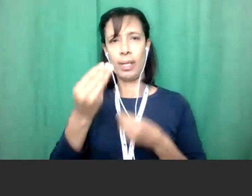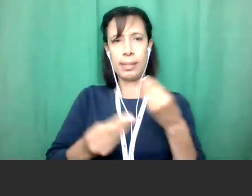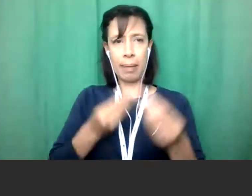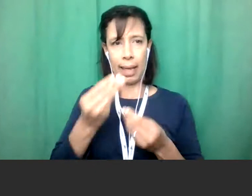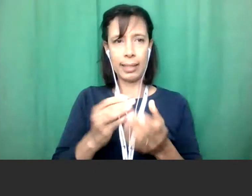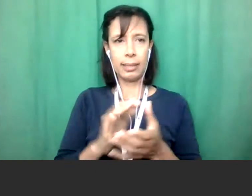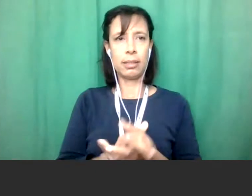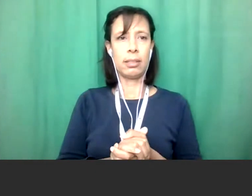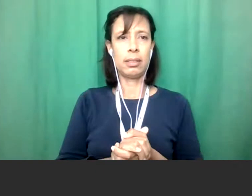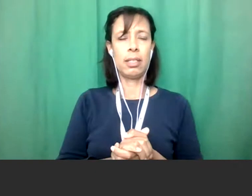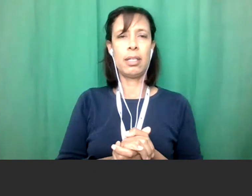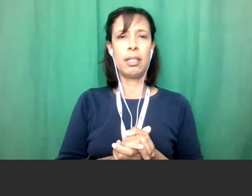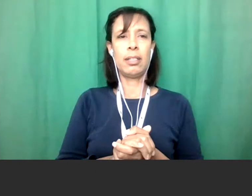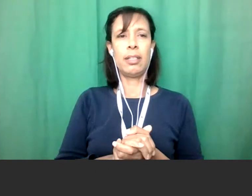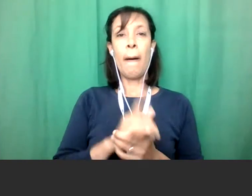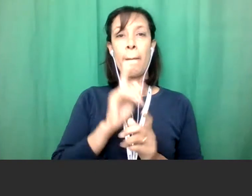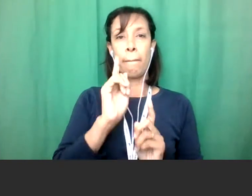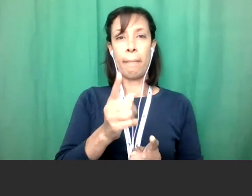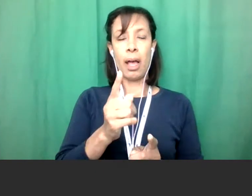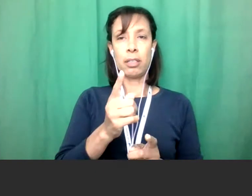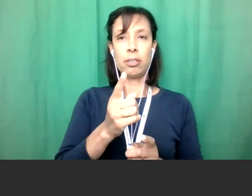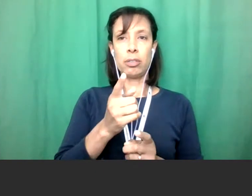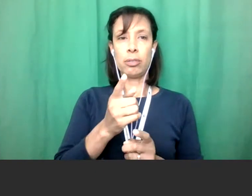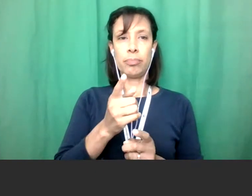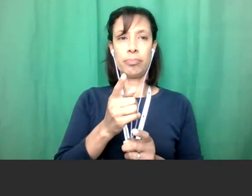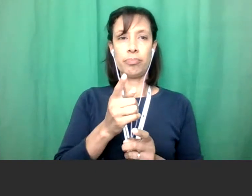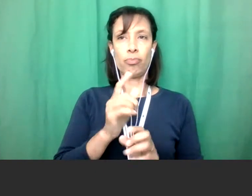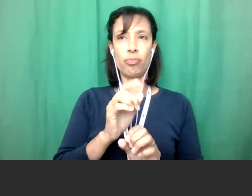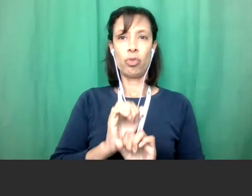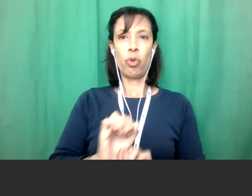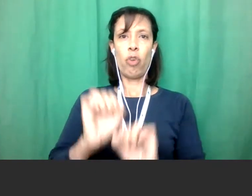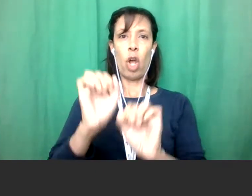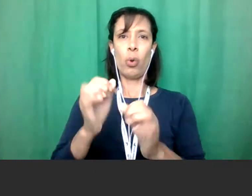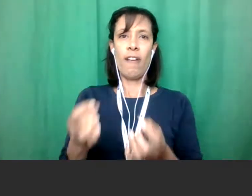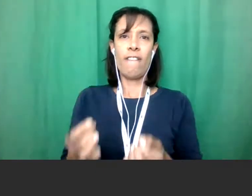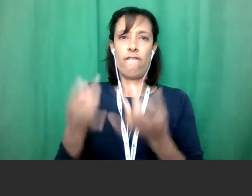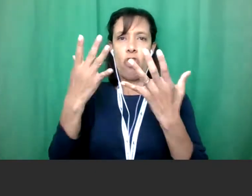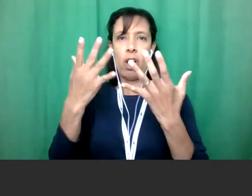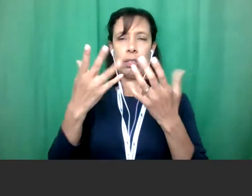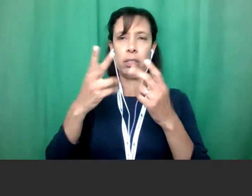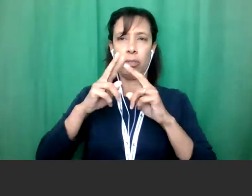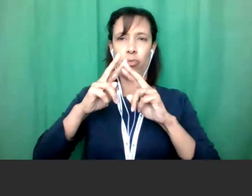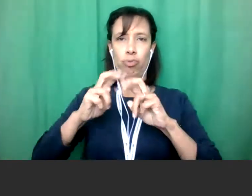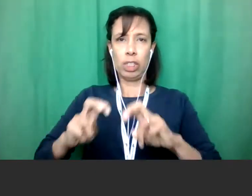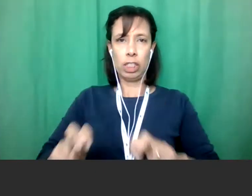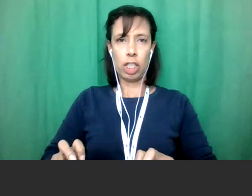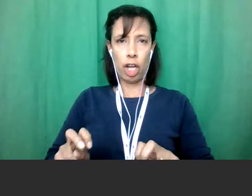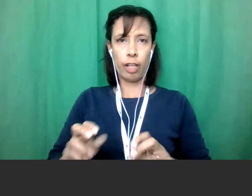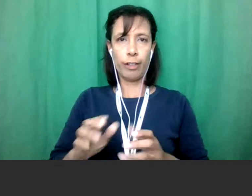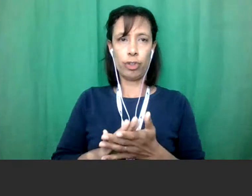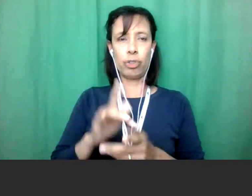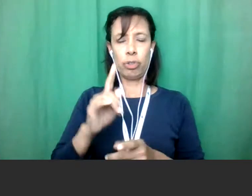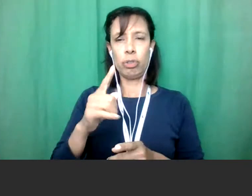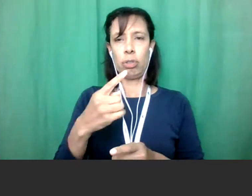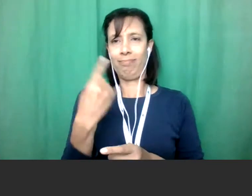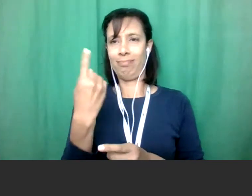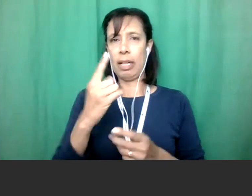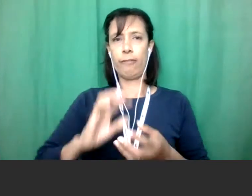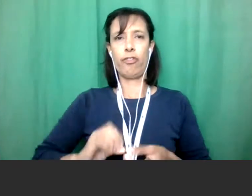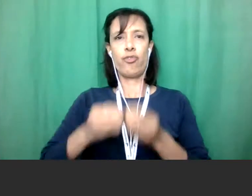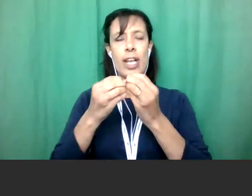fresh research, your original research, you would send new questionnaires